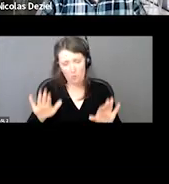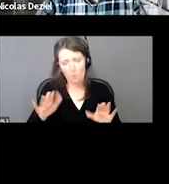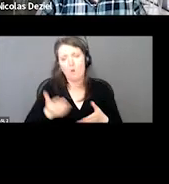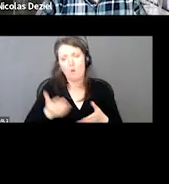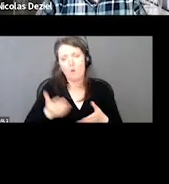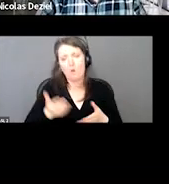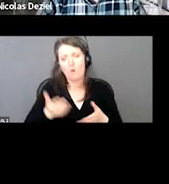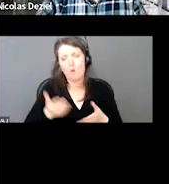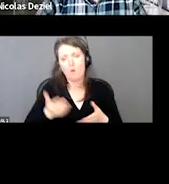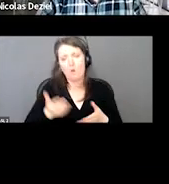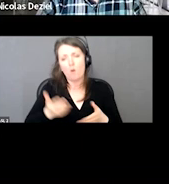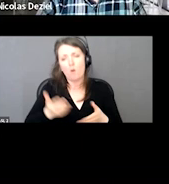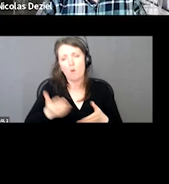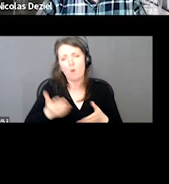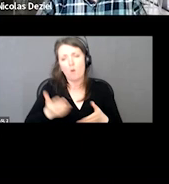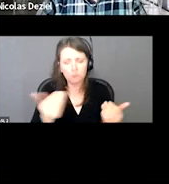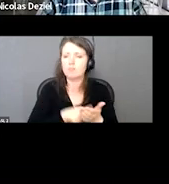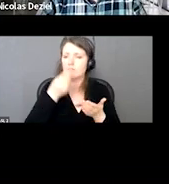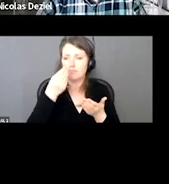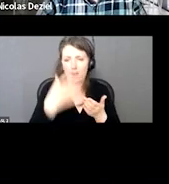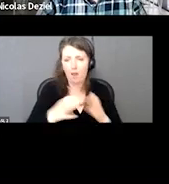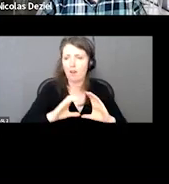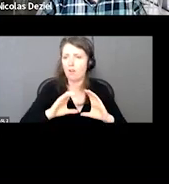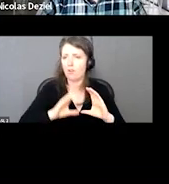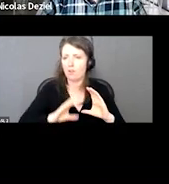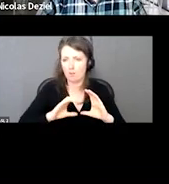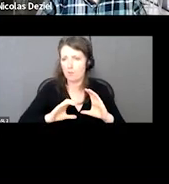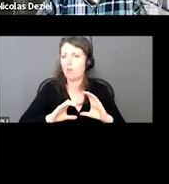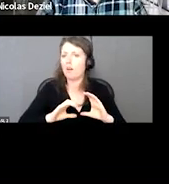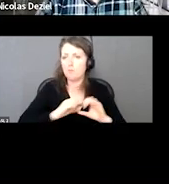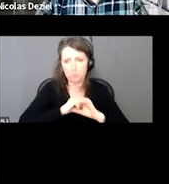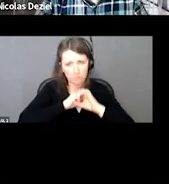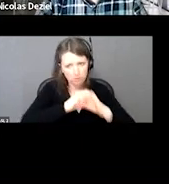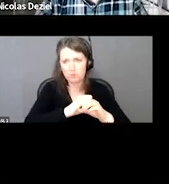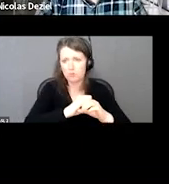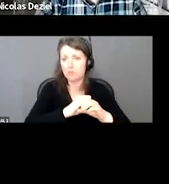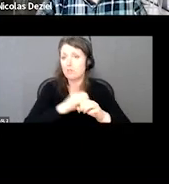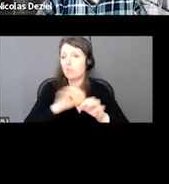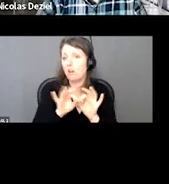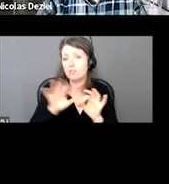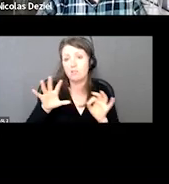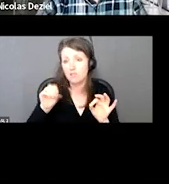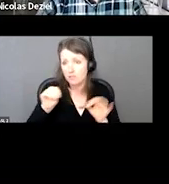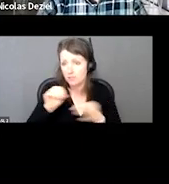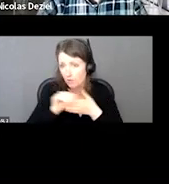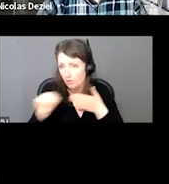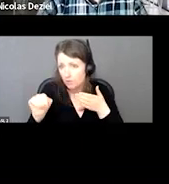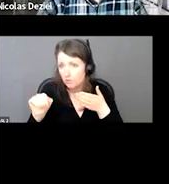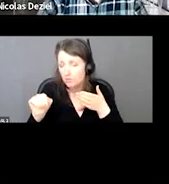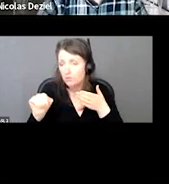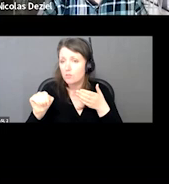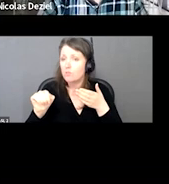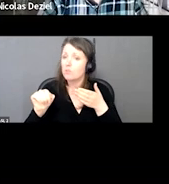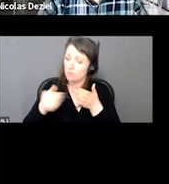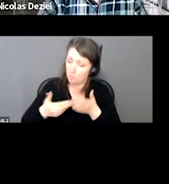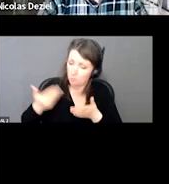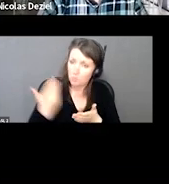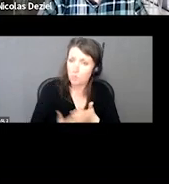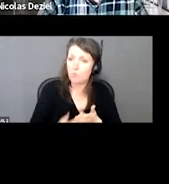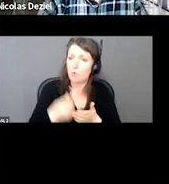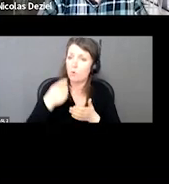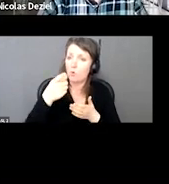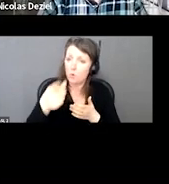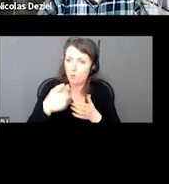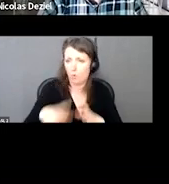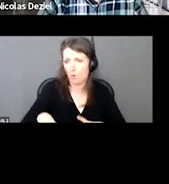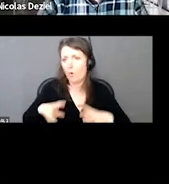going to basically give you a certificate that tells that you are the owner of the work. Now, CIPO, we don't ask